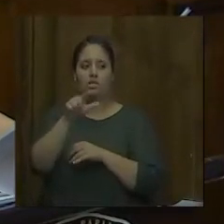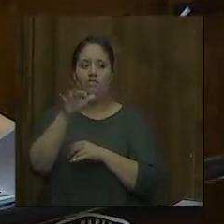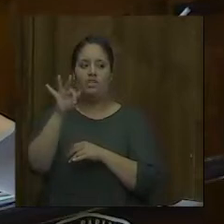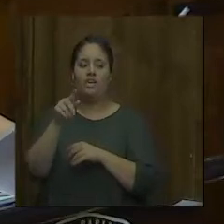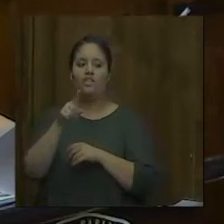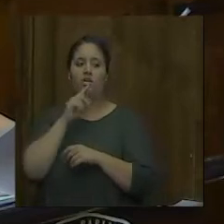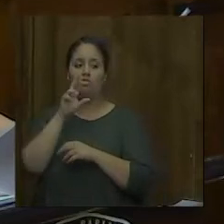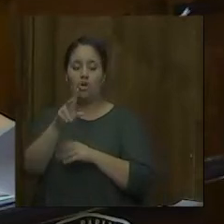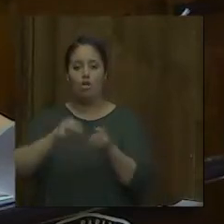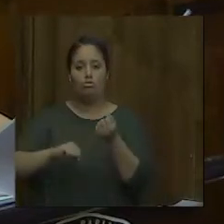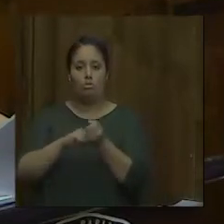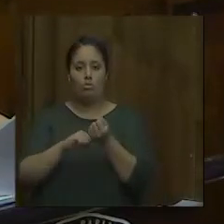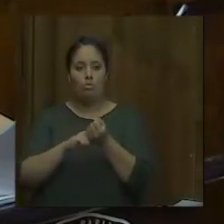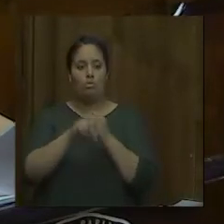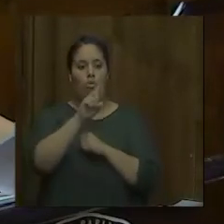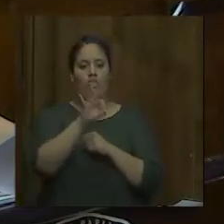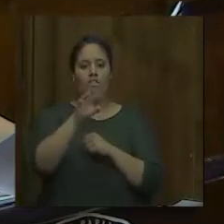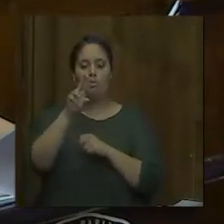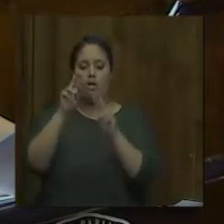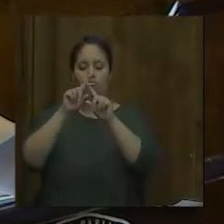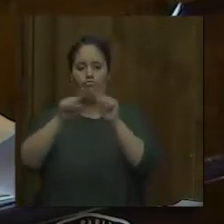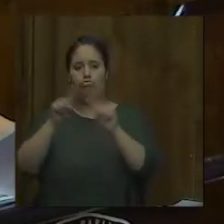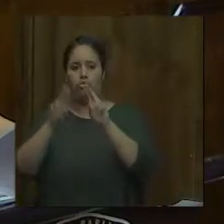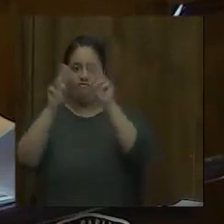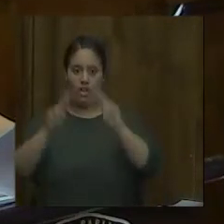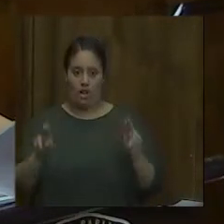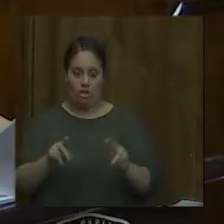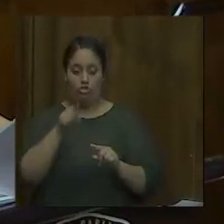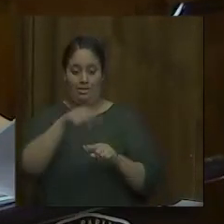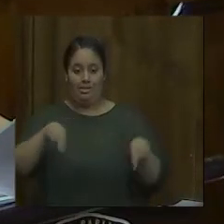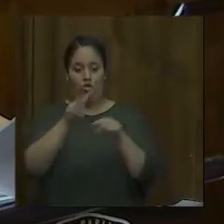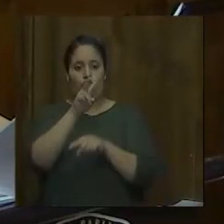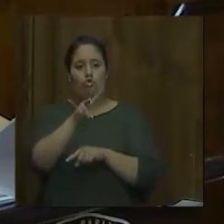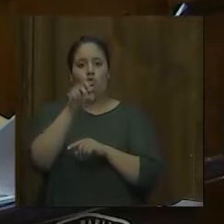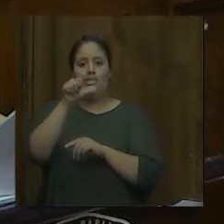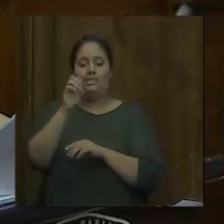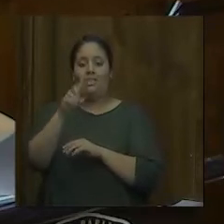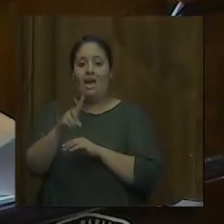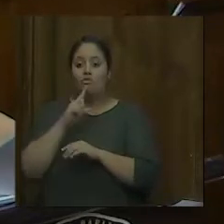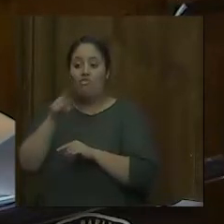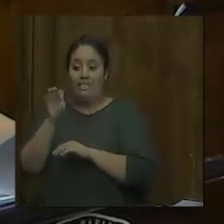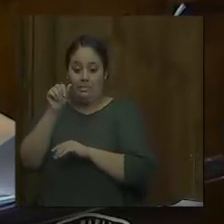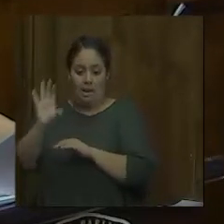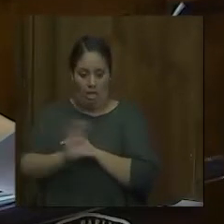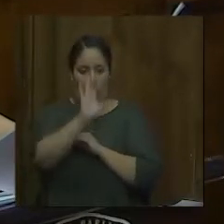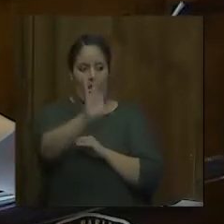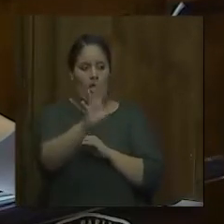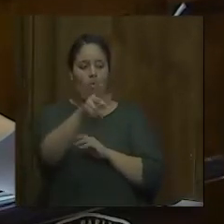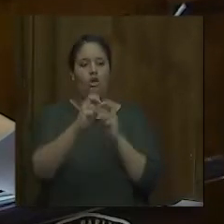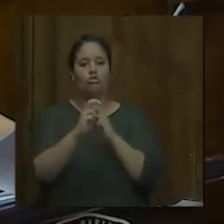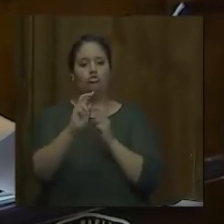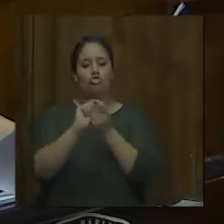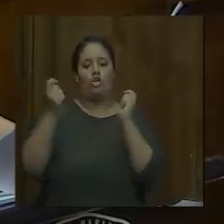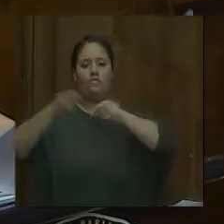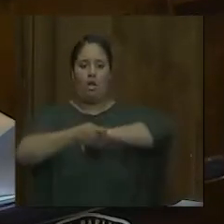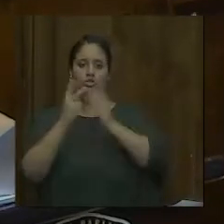5,473,000 rand will support the 131 federations, of which 260,000 will be allocated for